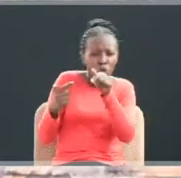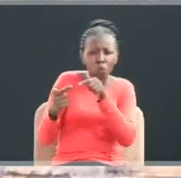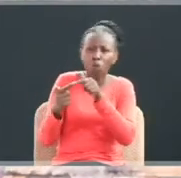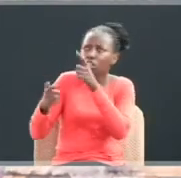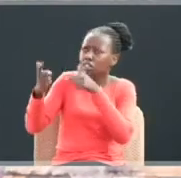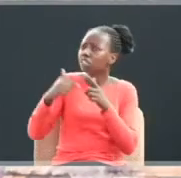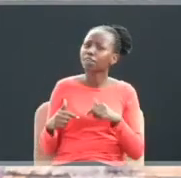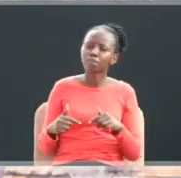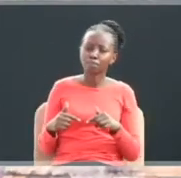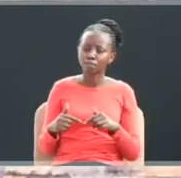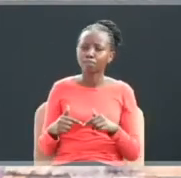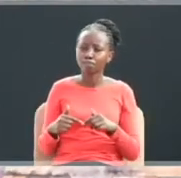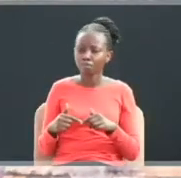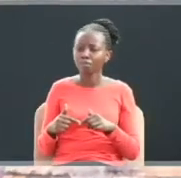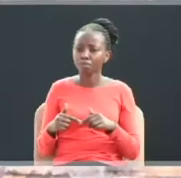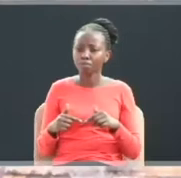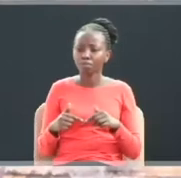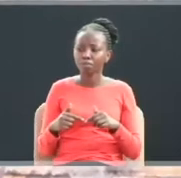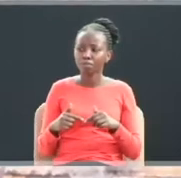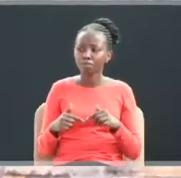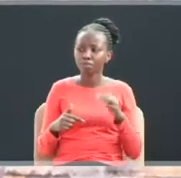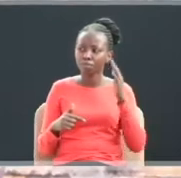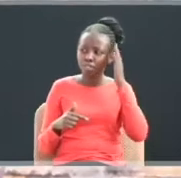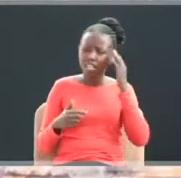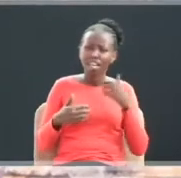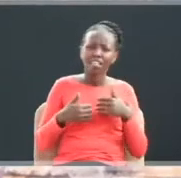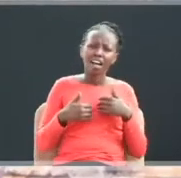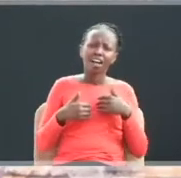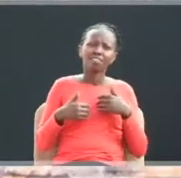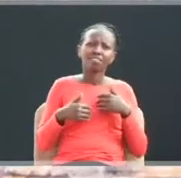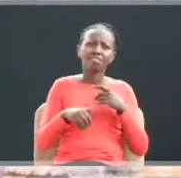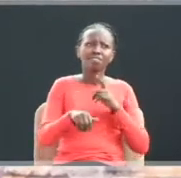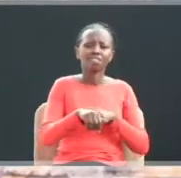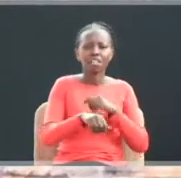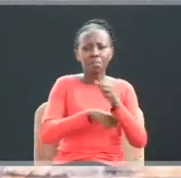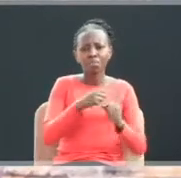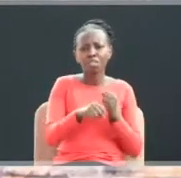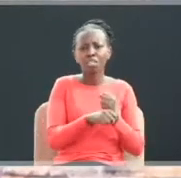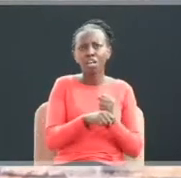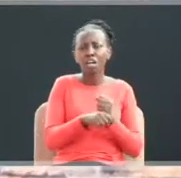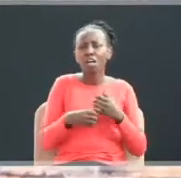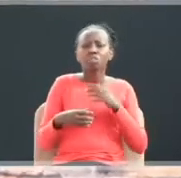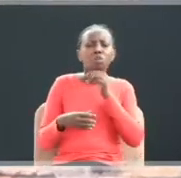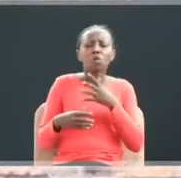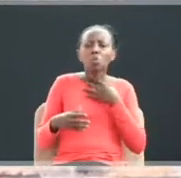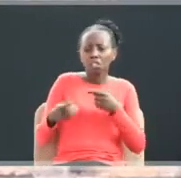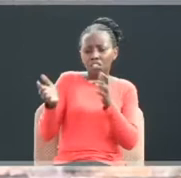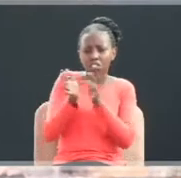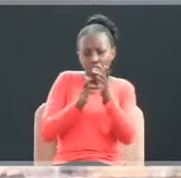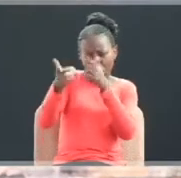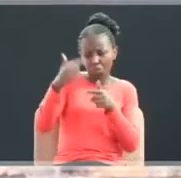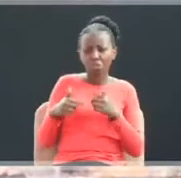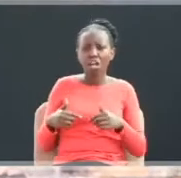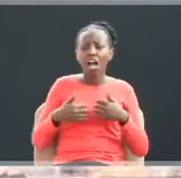coming? You know, at a certain age, we don't want him to come. Somebody